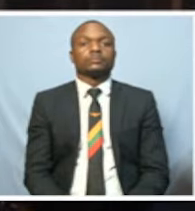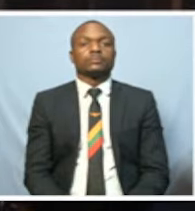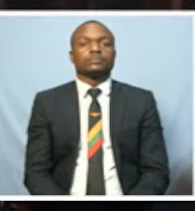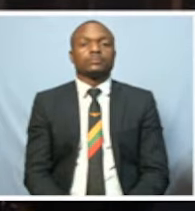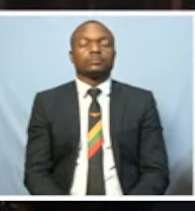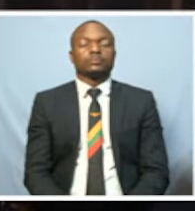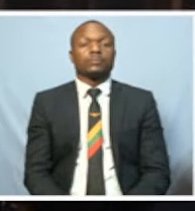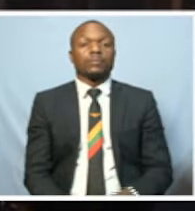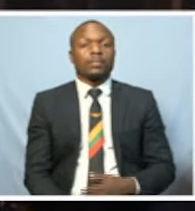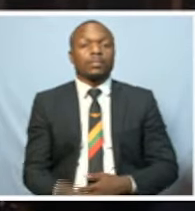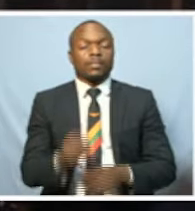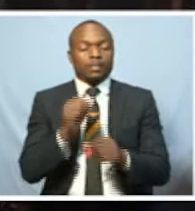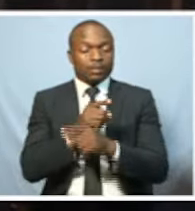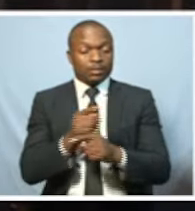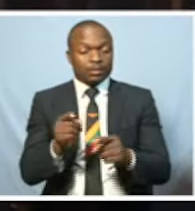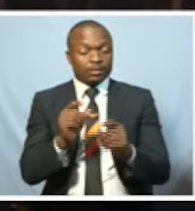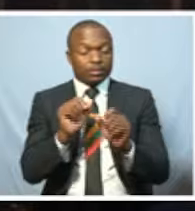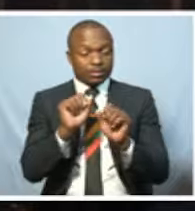you can just find the